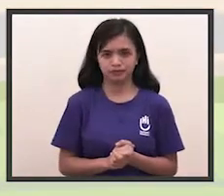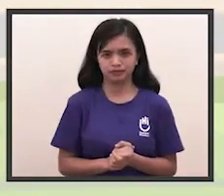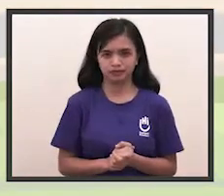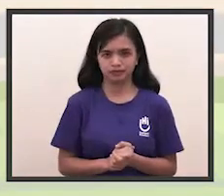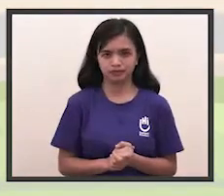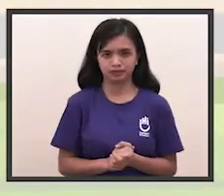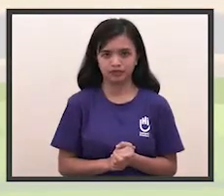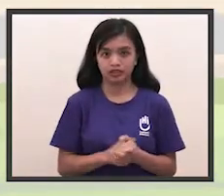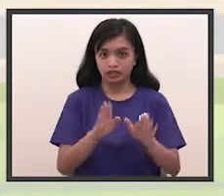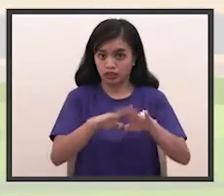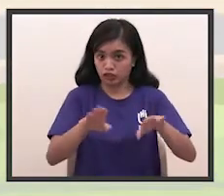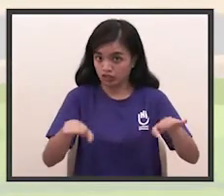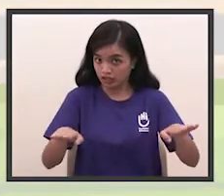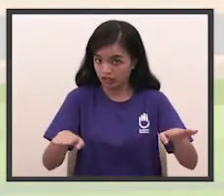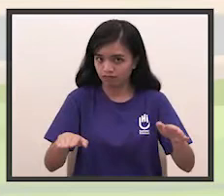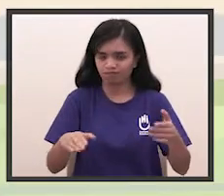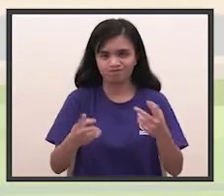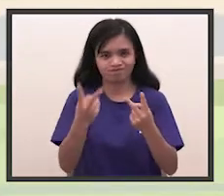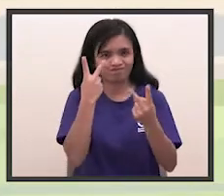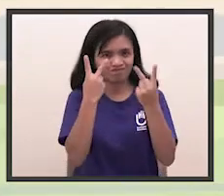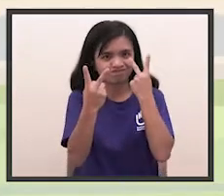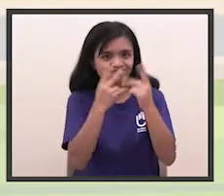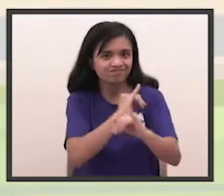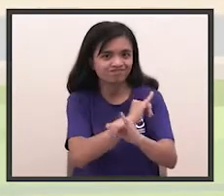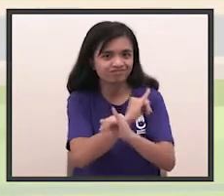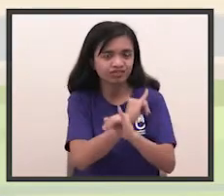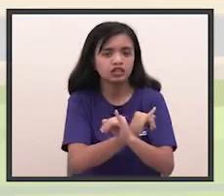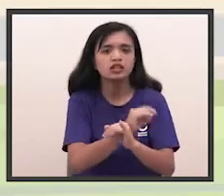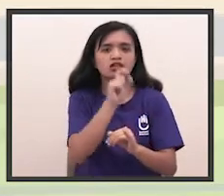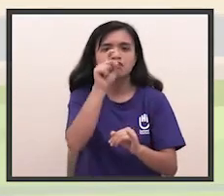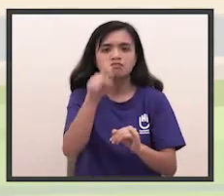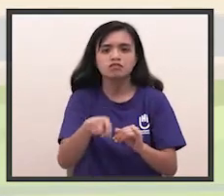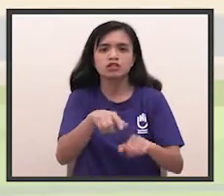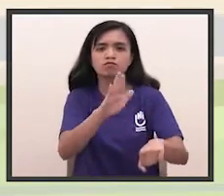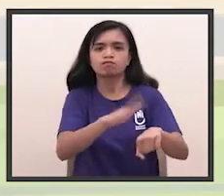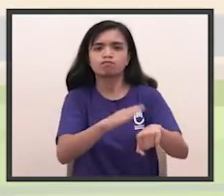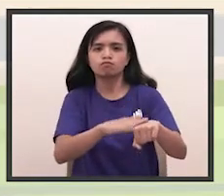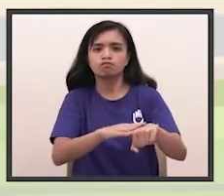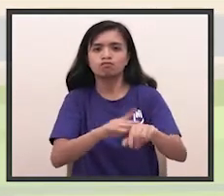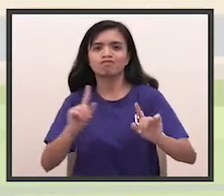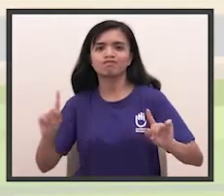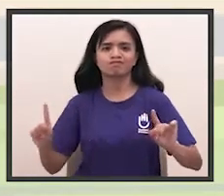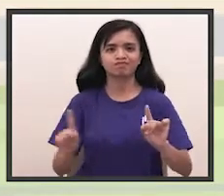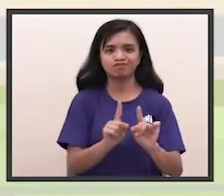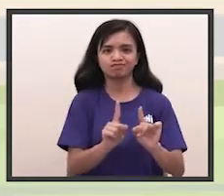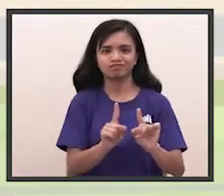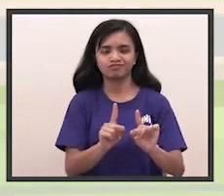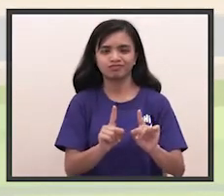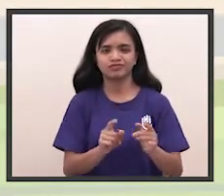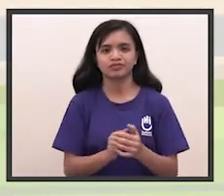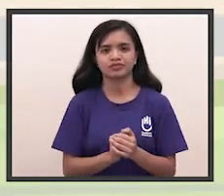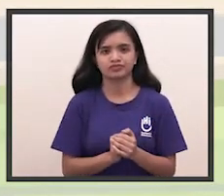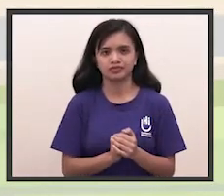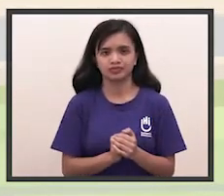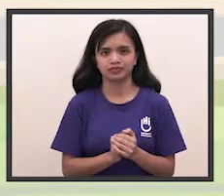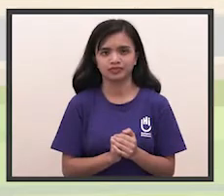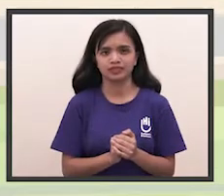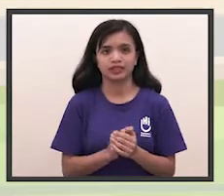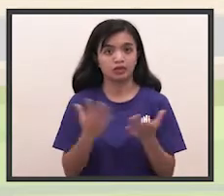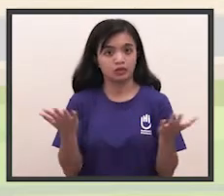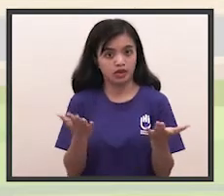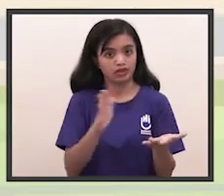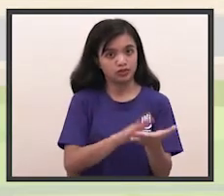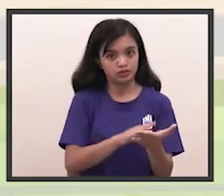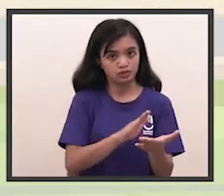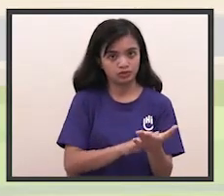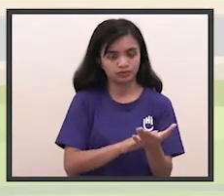smell. Children who have visual impairment should be alerted by a buddy or companions in